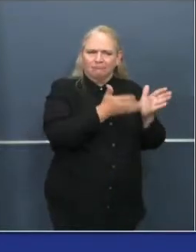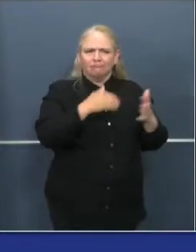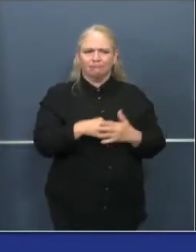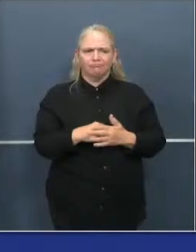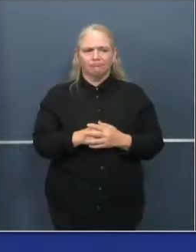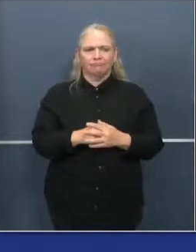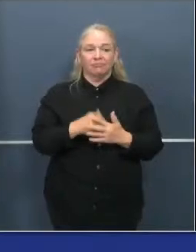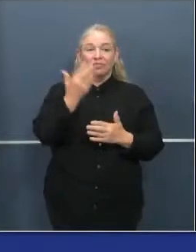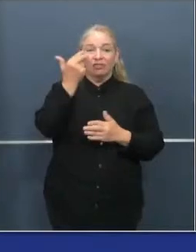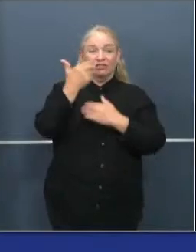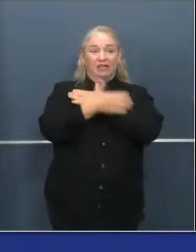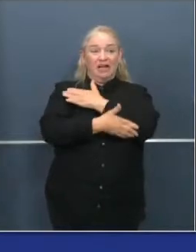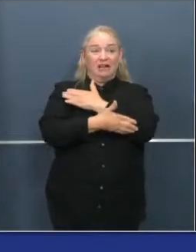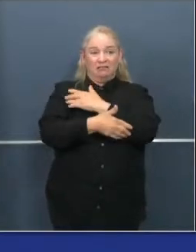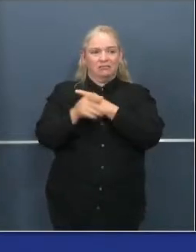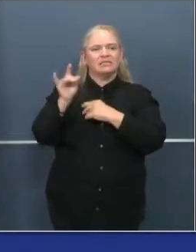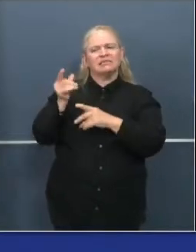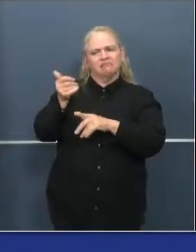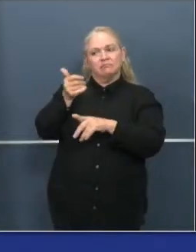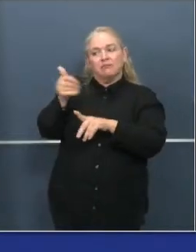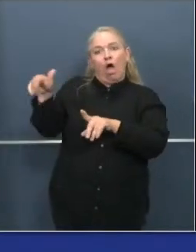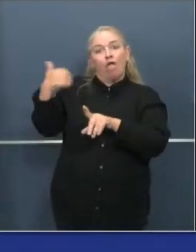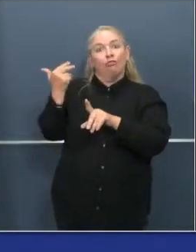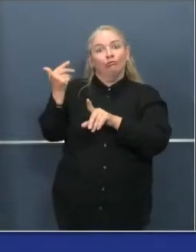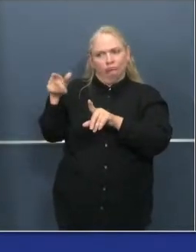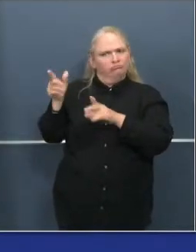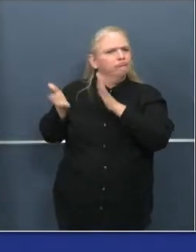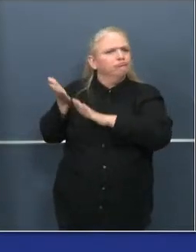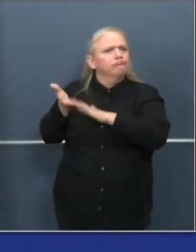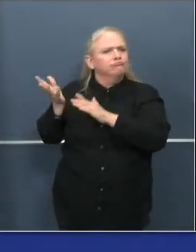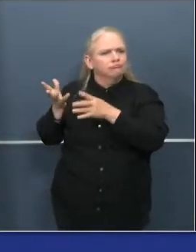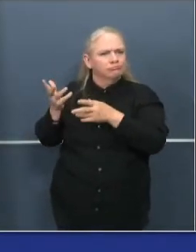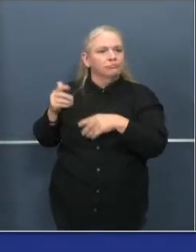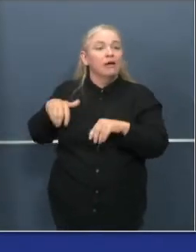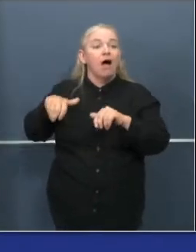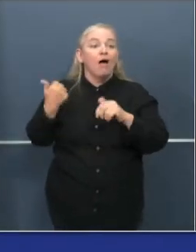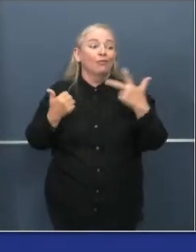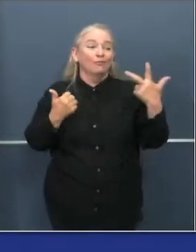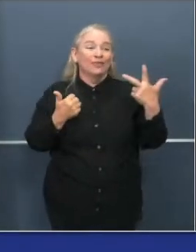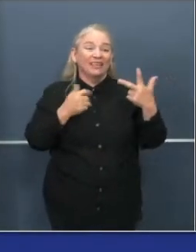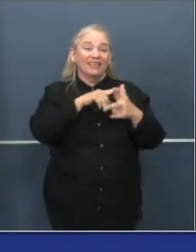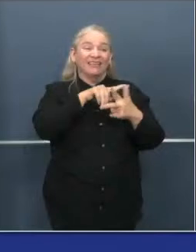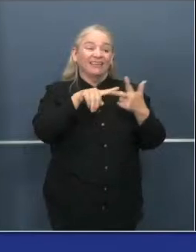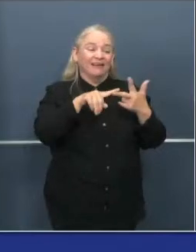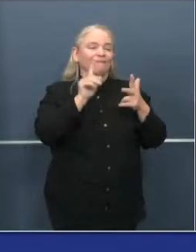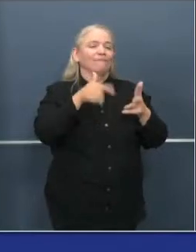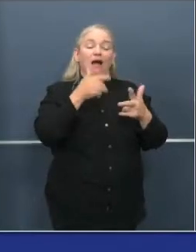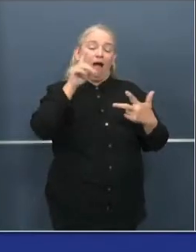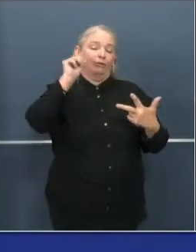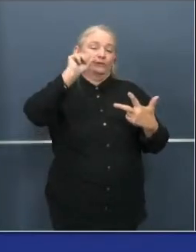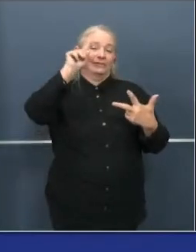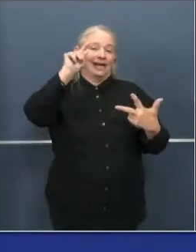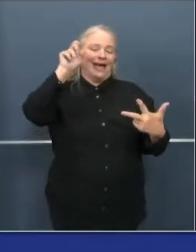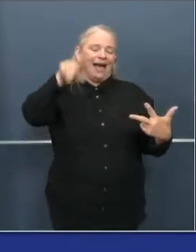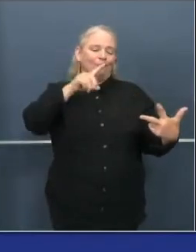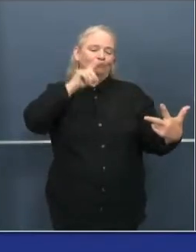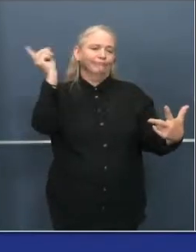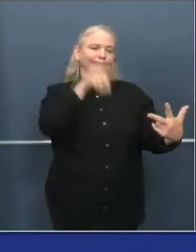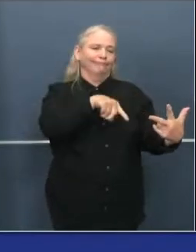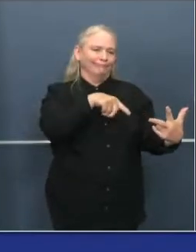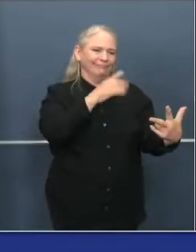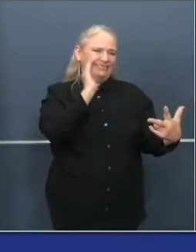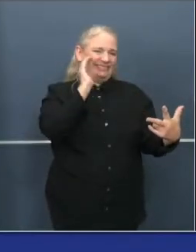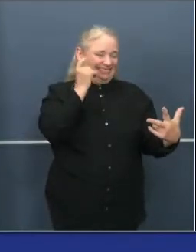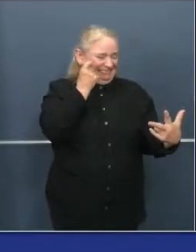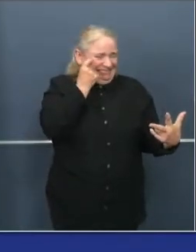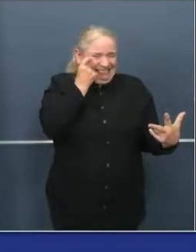just got a call literally seconds before I came on air that Glenn County just acted. So we're